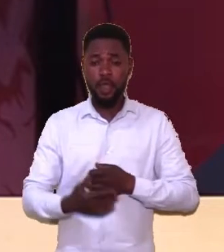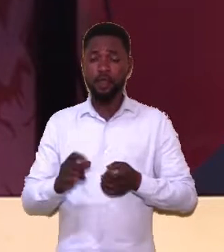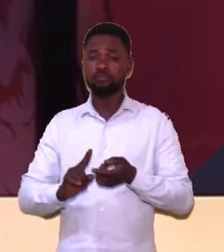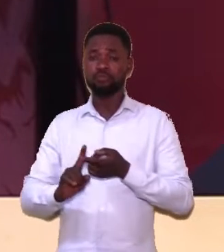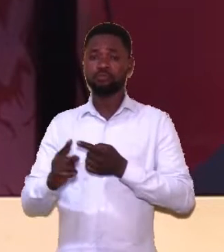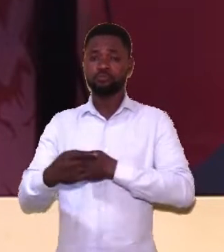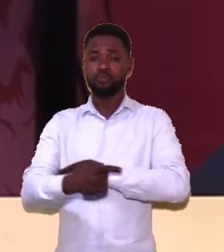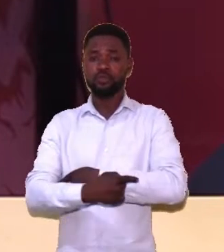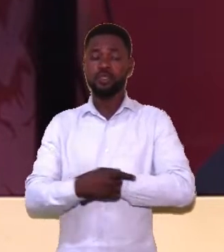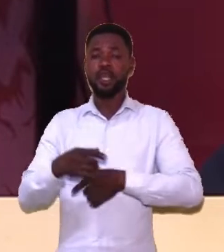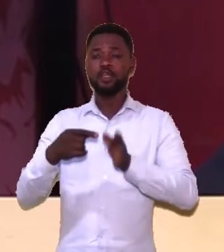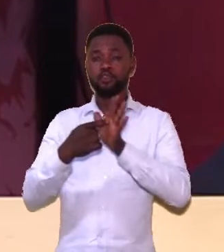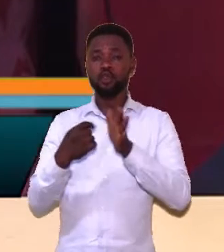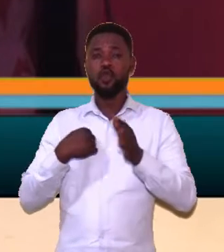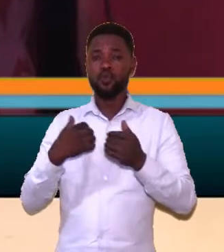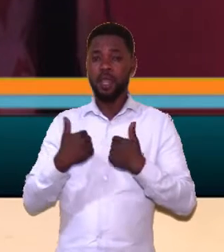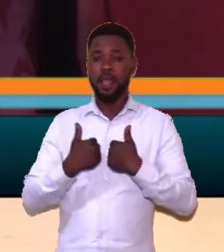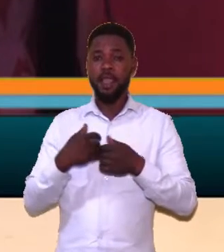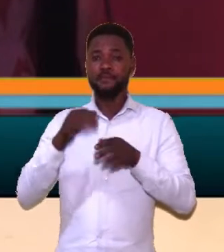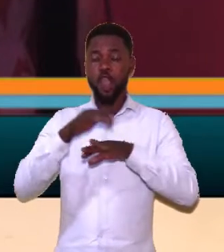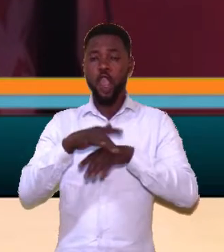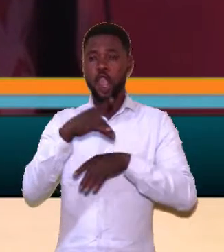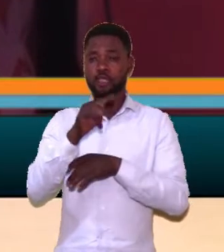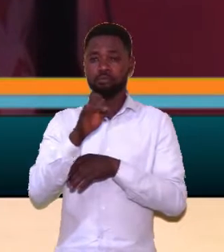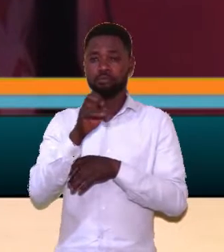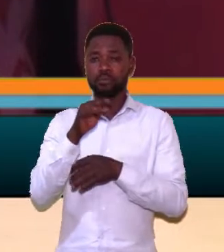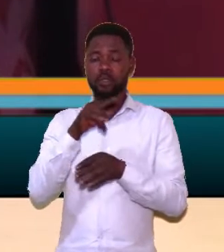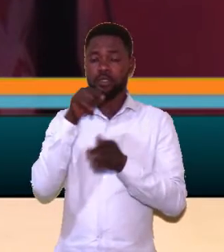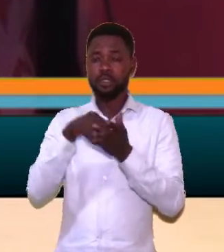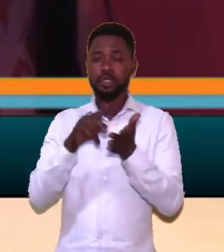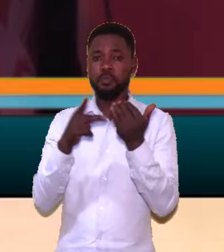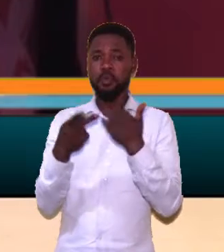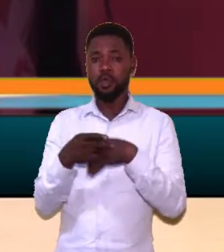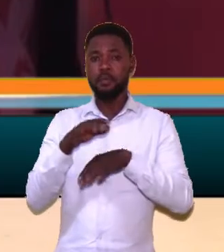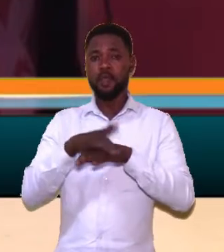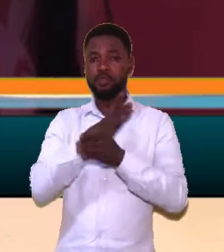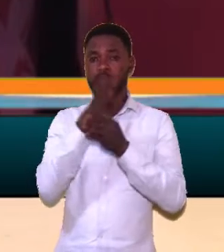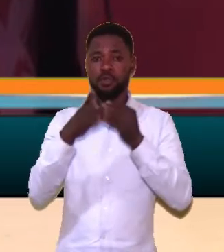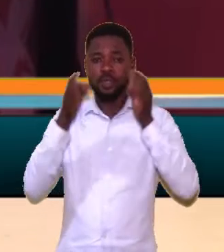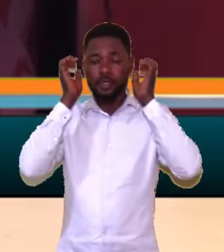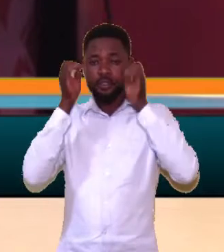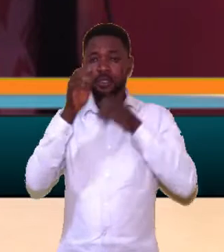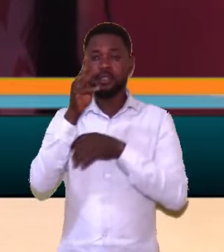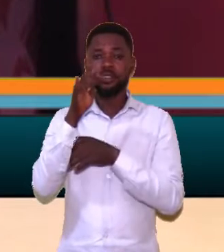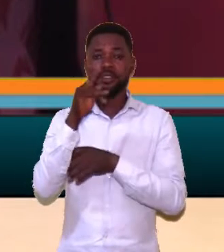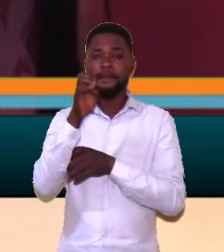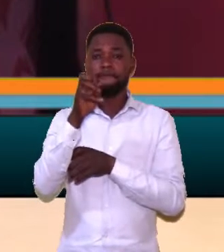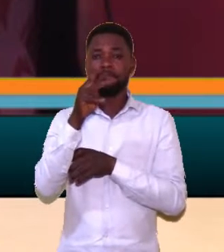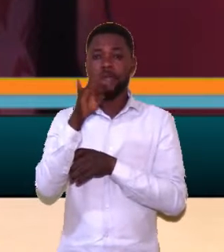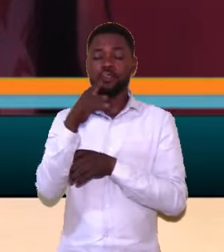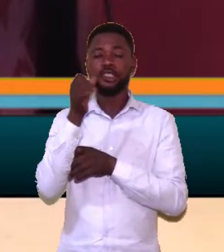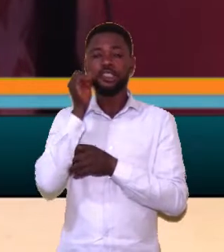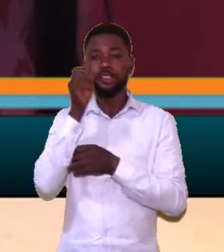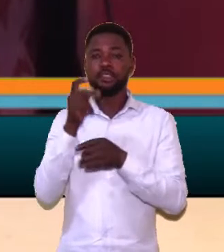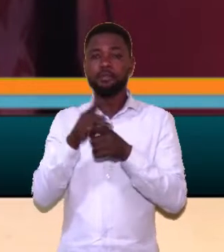Welcome to today's show. Today we have on the stream episode of the Total Education Show, Nisi Madu. She's the